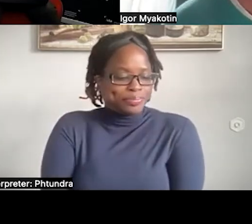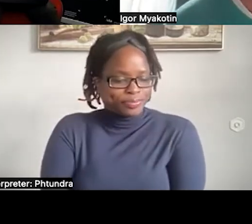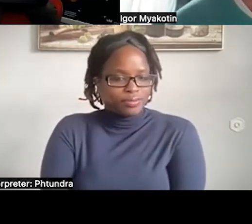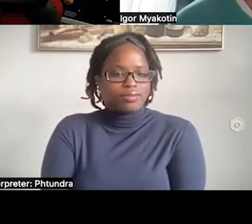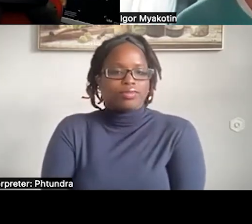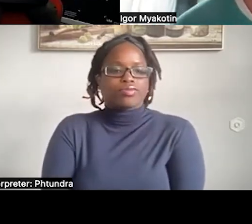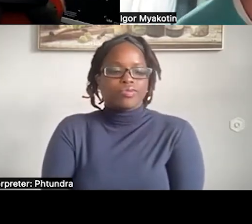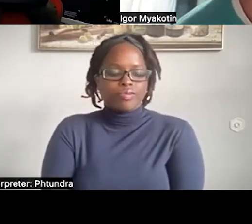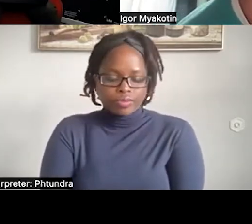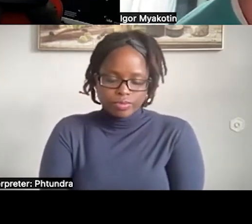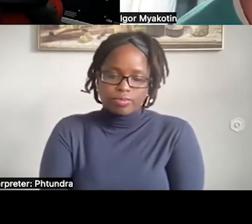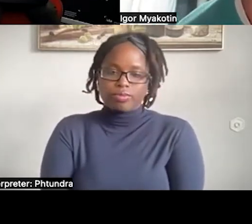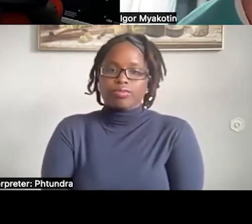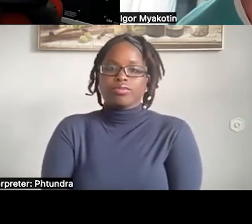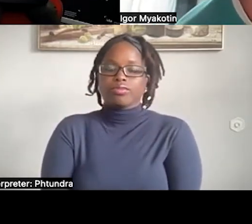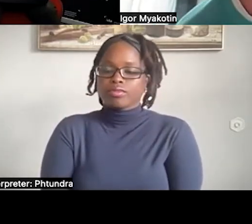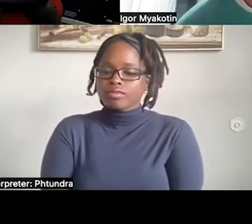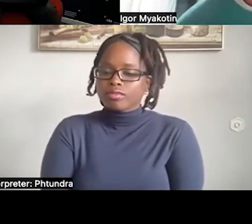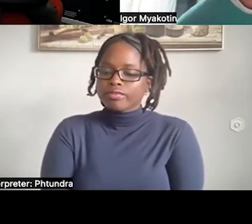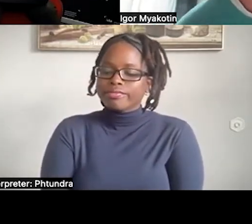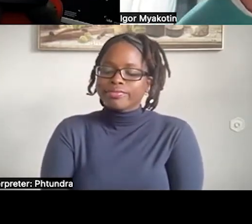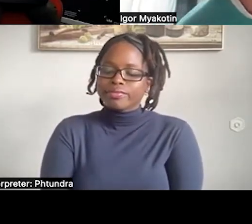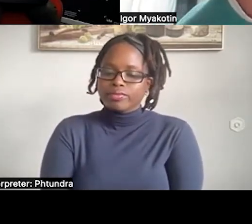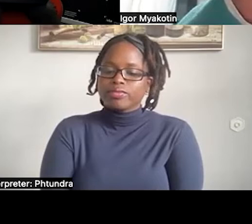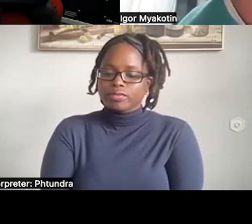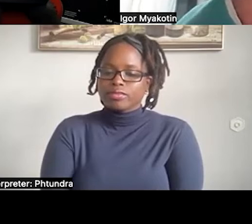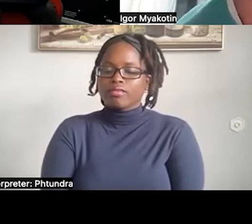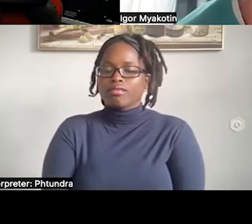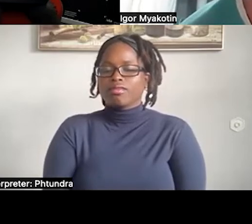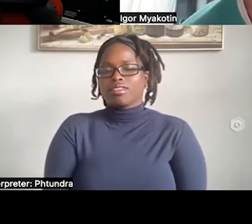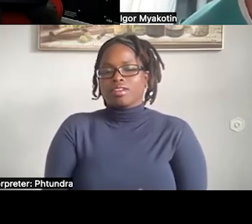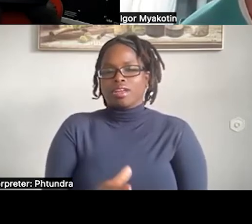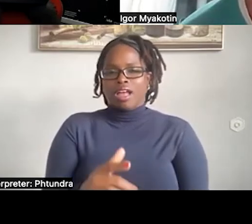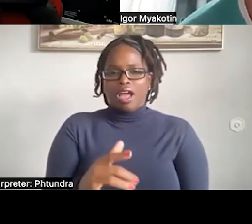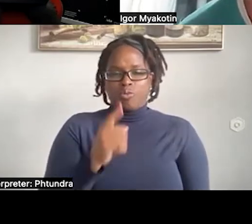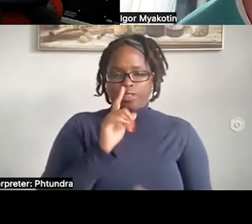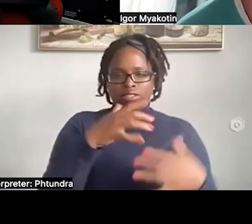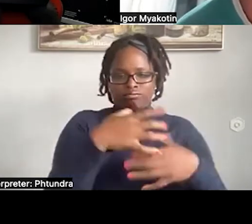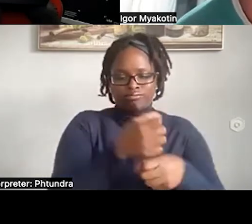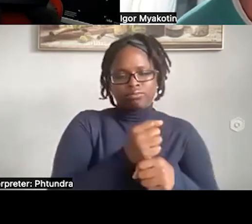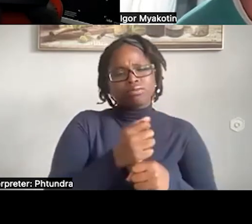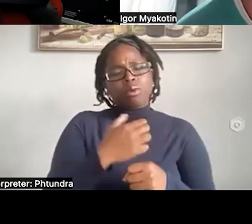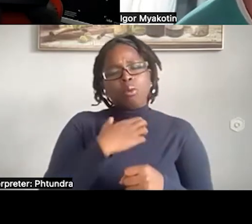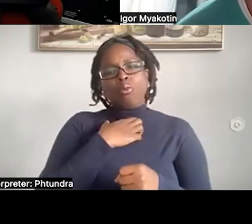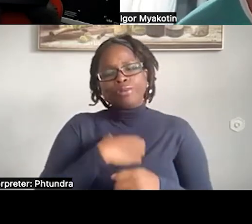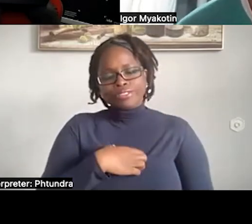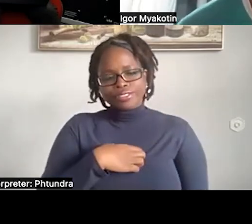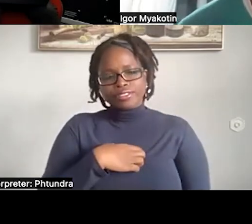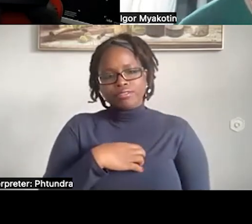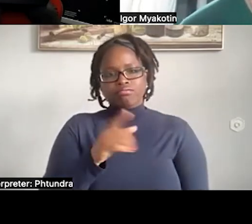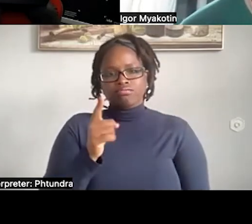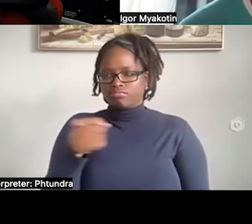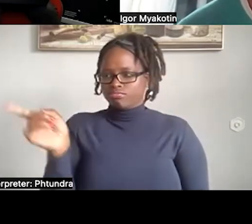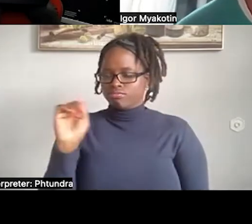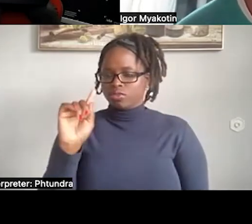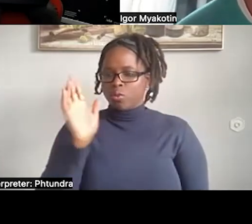I wish maybe that they would sort of understand. I'm generalizing, but that they would understand that you know, obviously it's a film is a film,